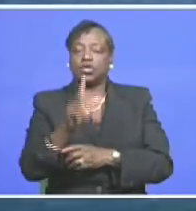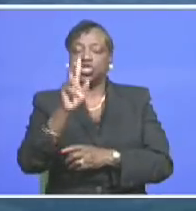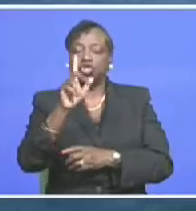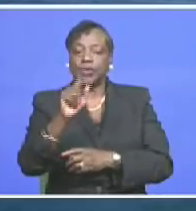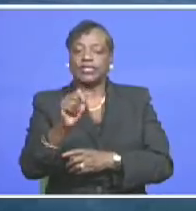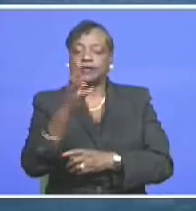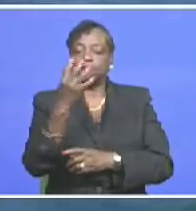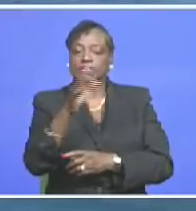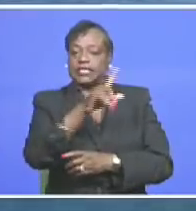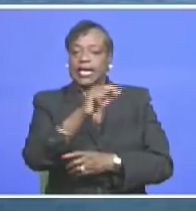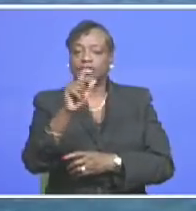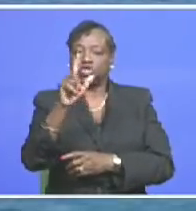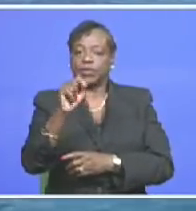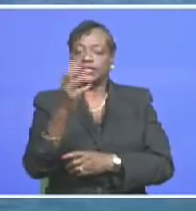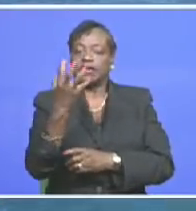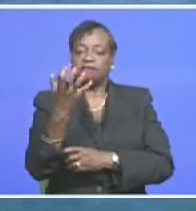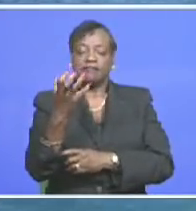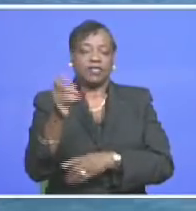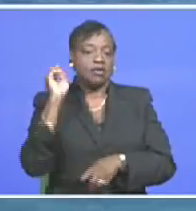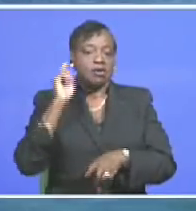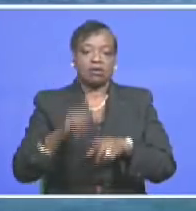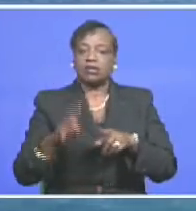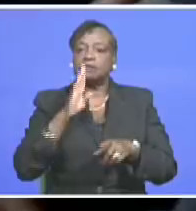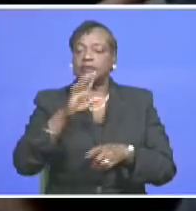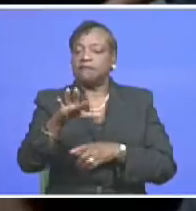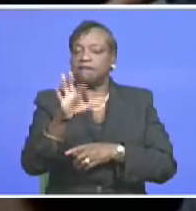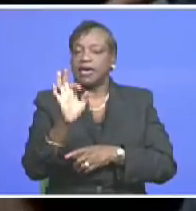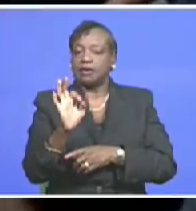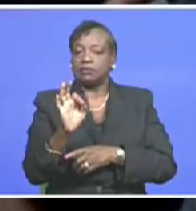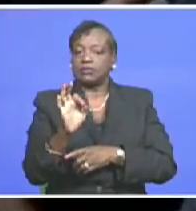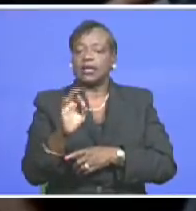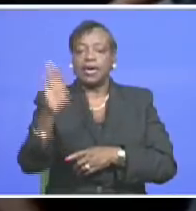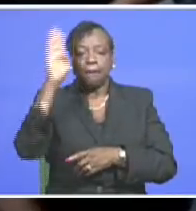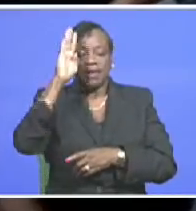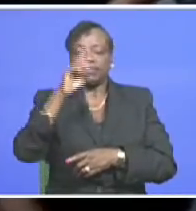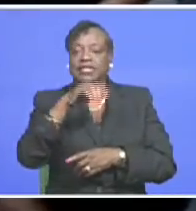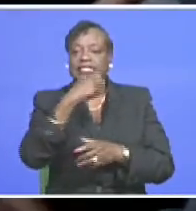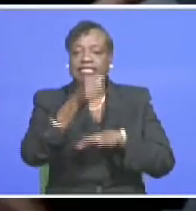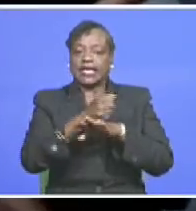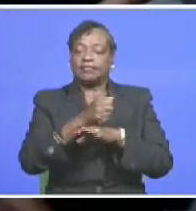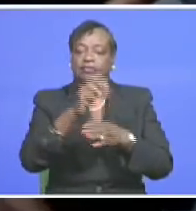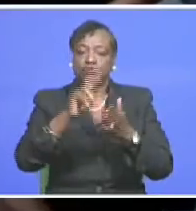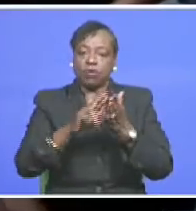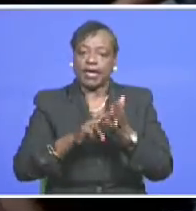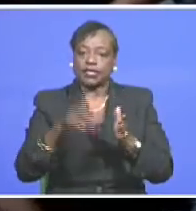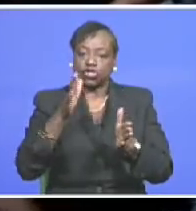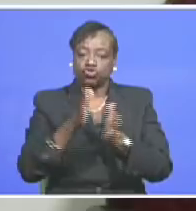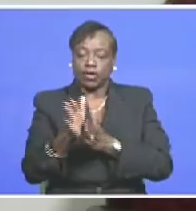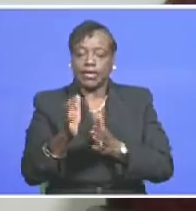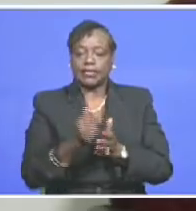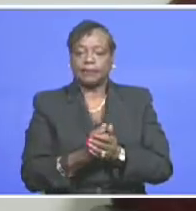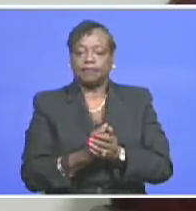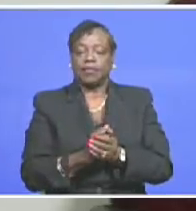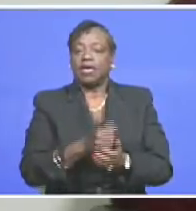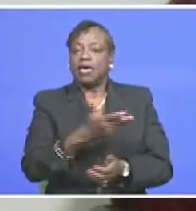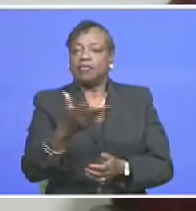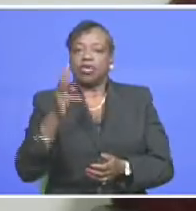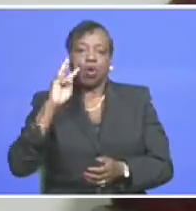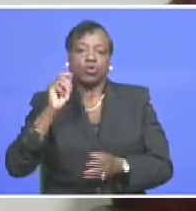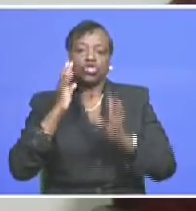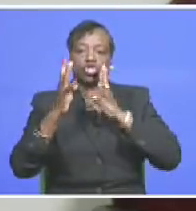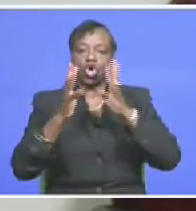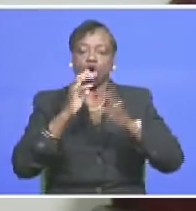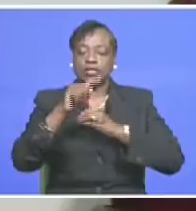in 2015, could not be found by Customs. Bethel set the record straight. There was talks about